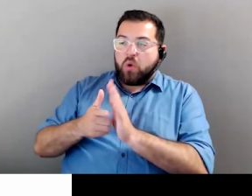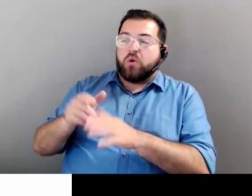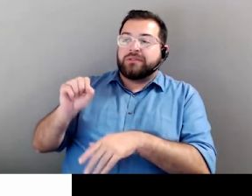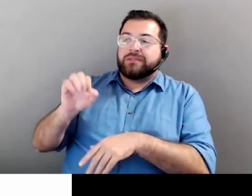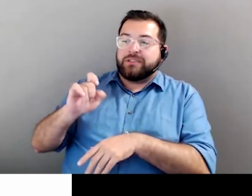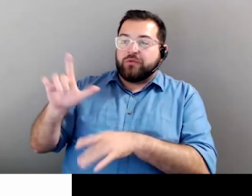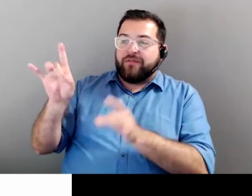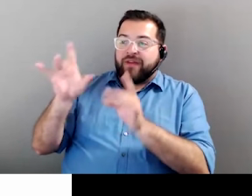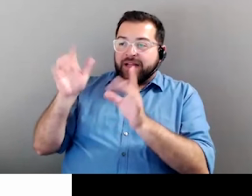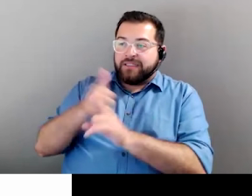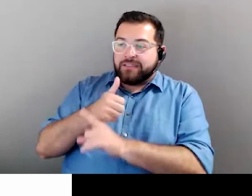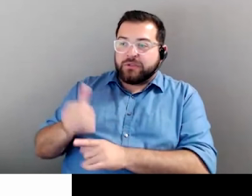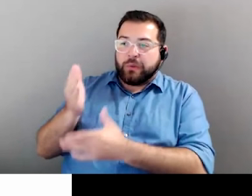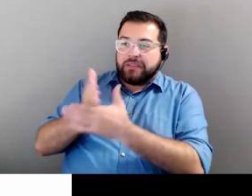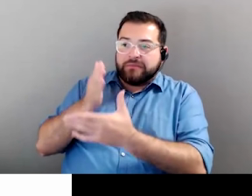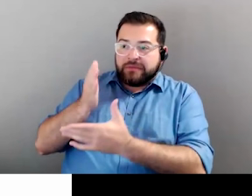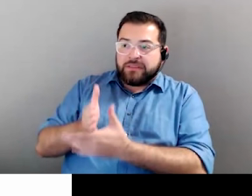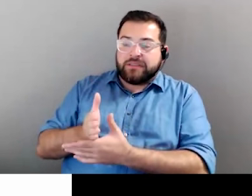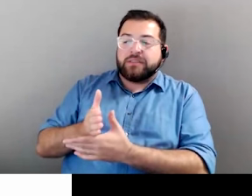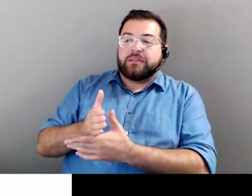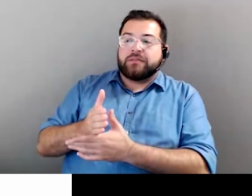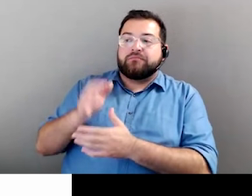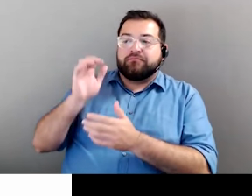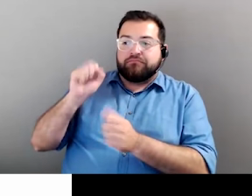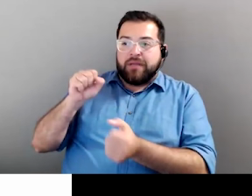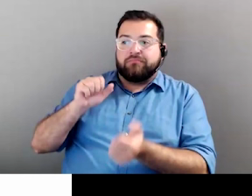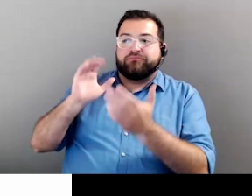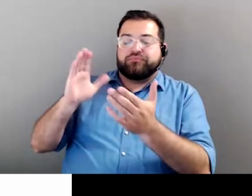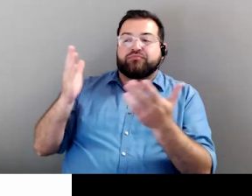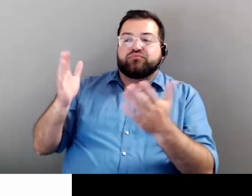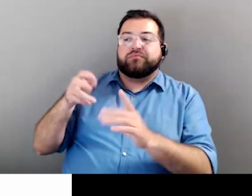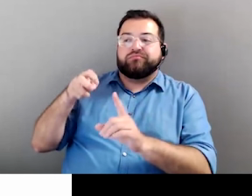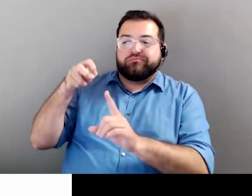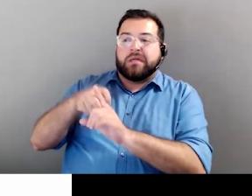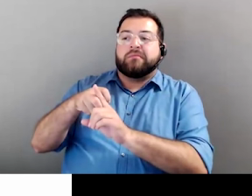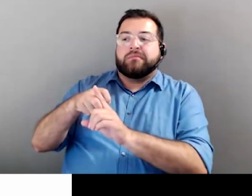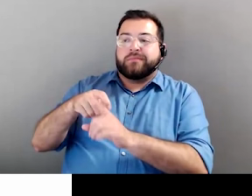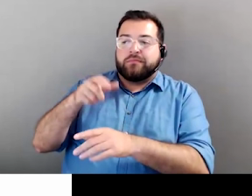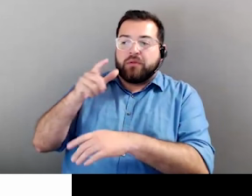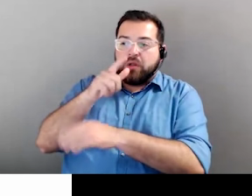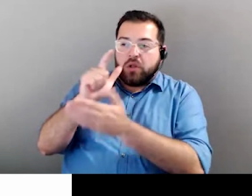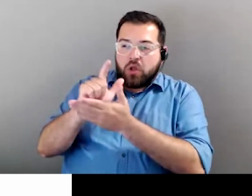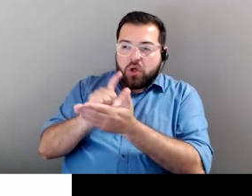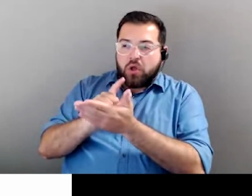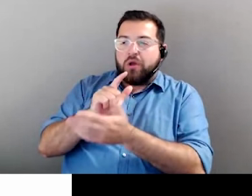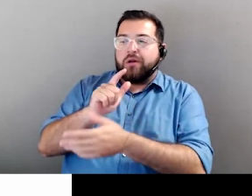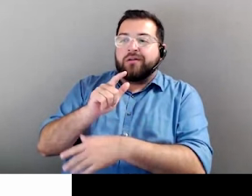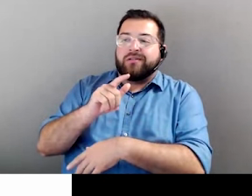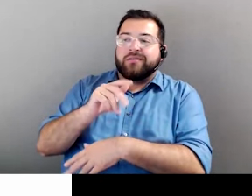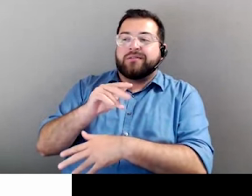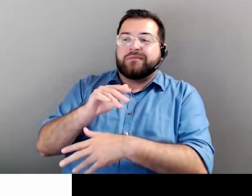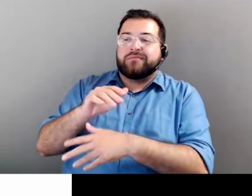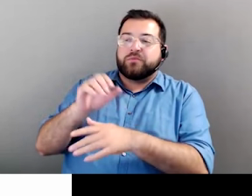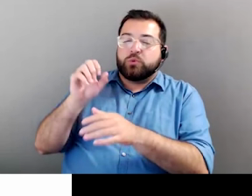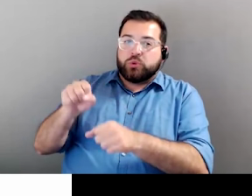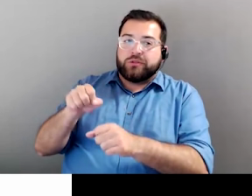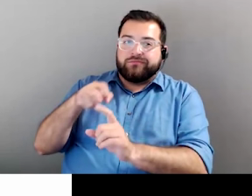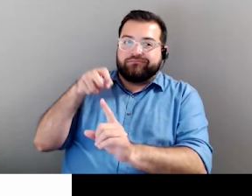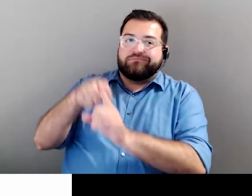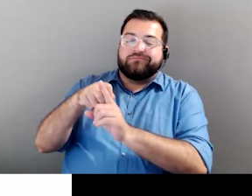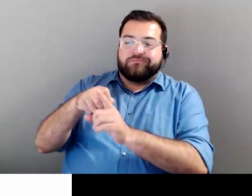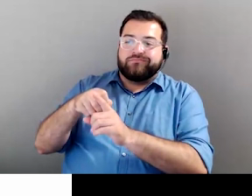incur penalties because of civil litigation. The police are usually involved in this one. Criminal charges could be filed depending